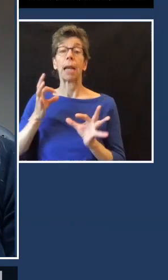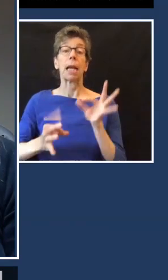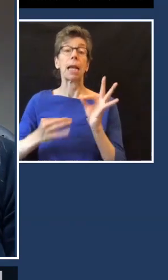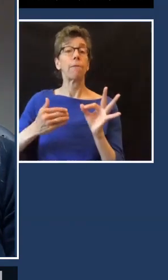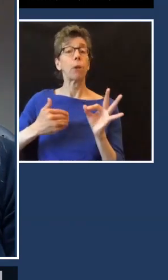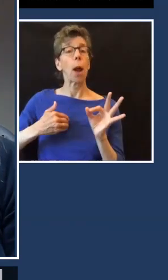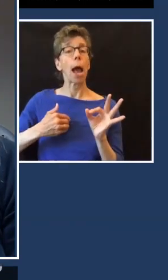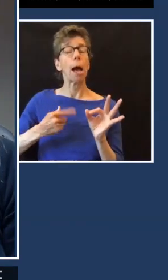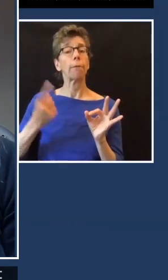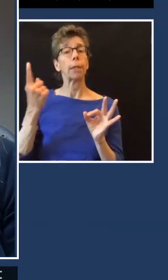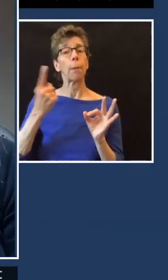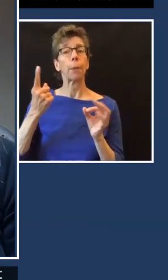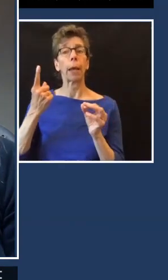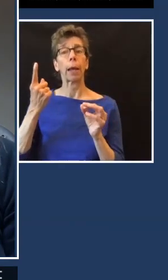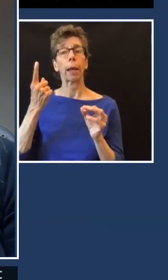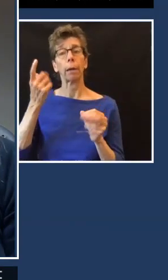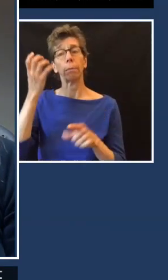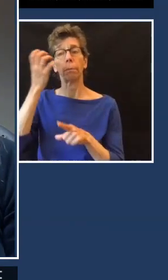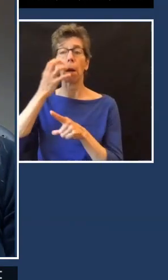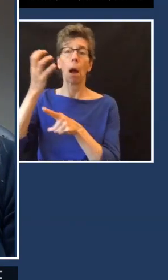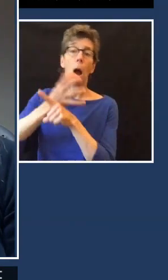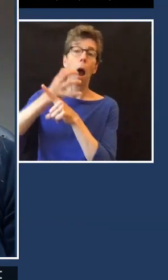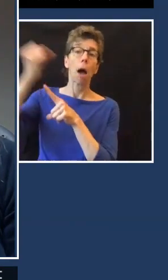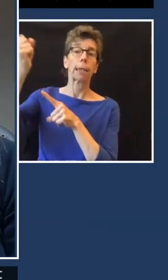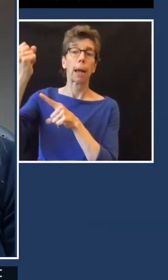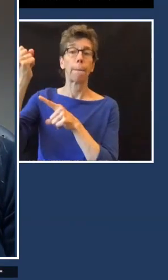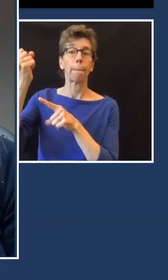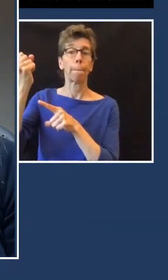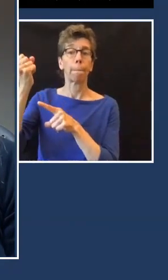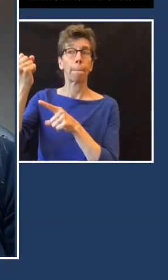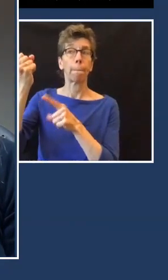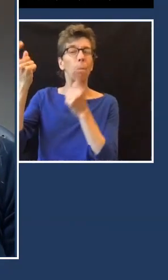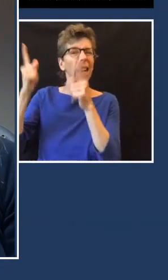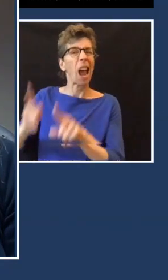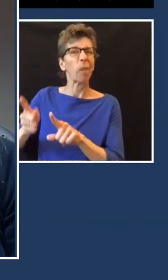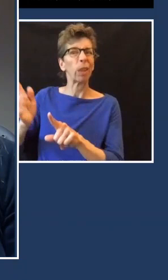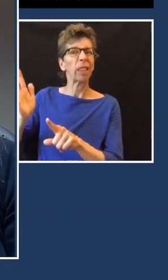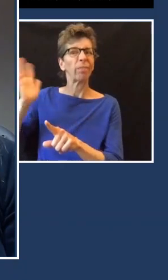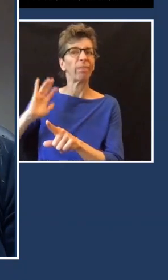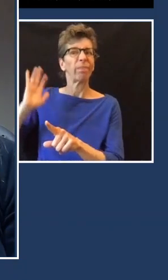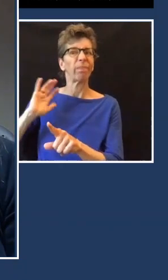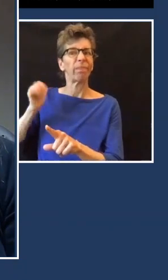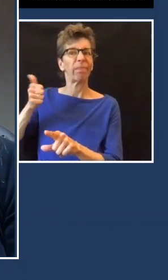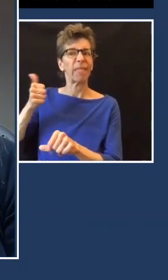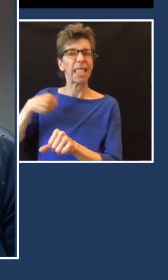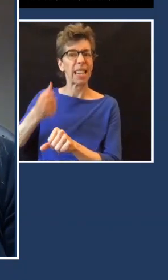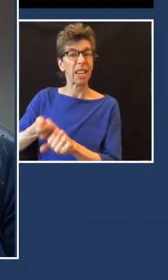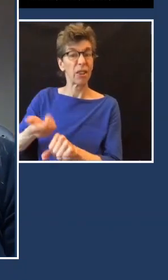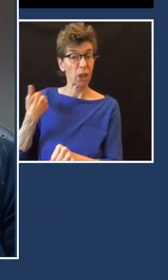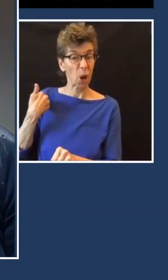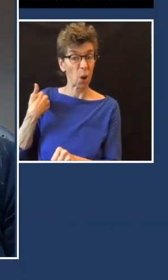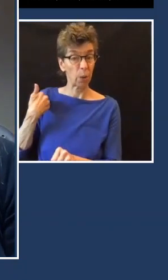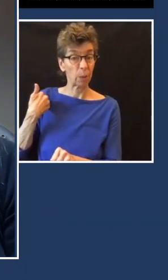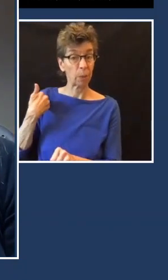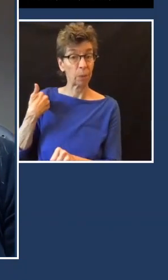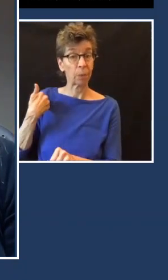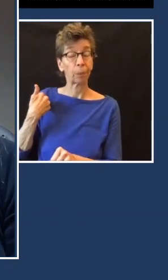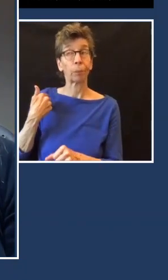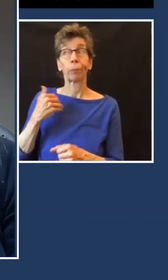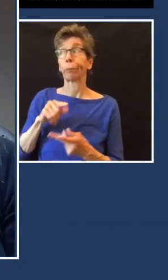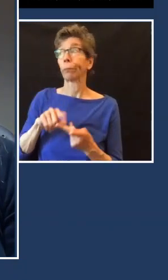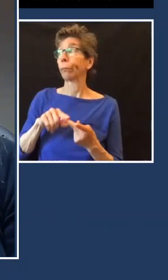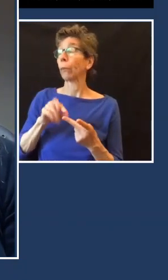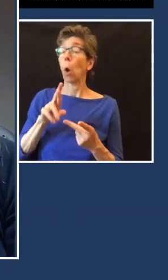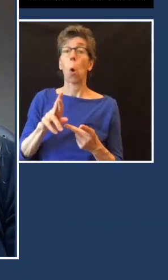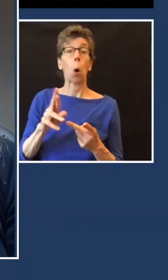that you've achieved within those 10 years ago, or if you've developed certain skill